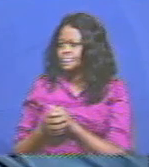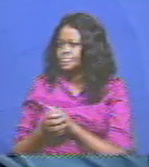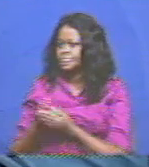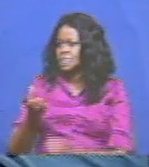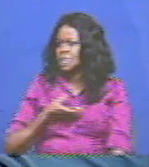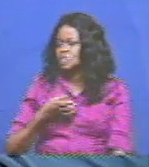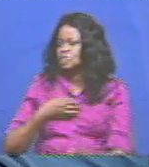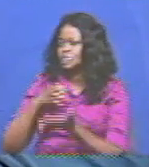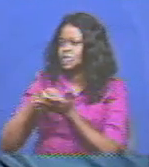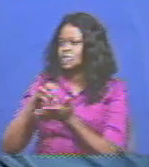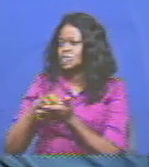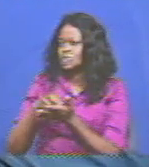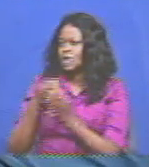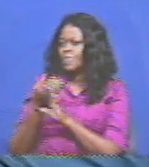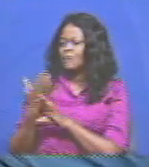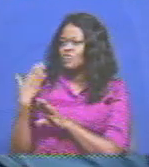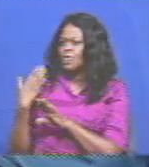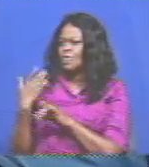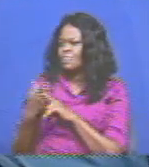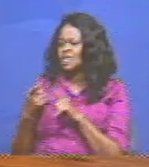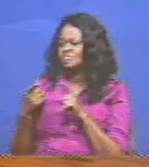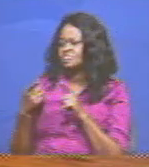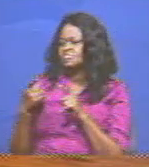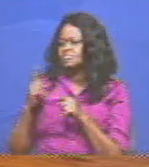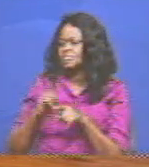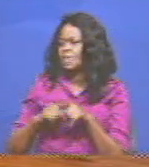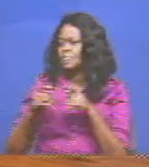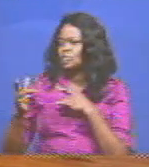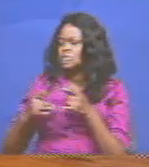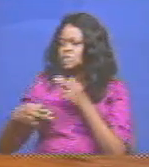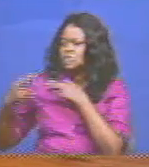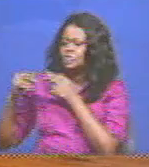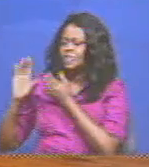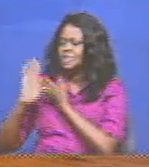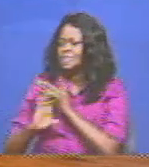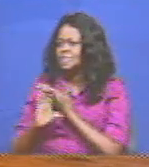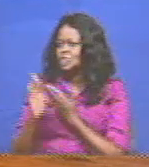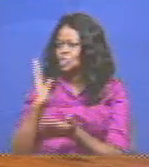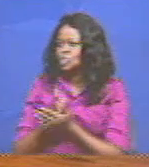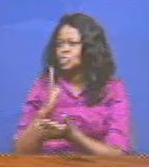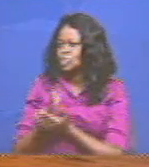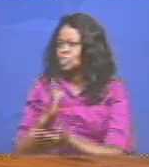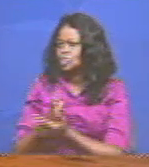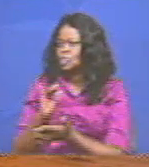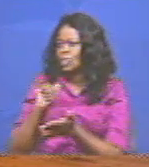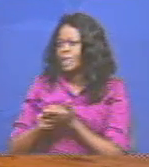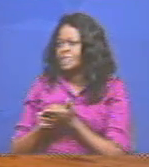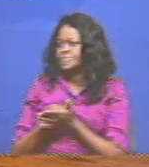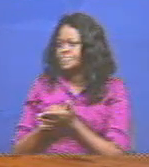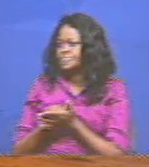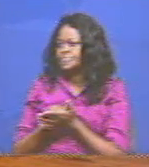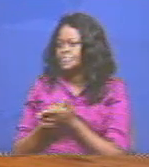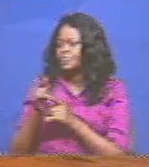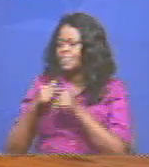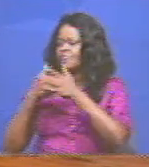then. Mm-hmm. But going by the history of this country, mm-hmm. it is true that, in fact, from the